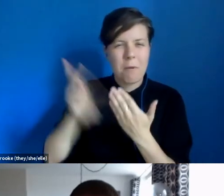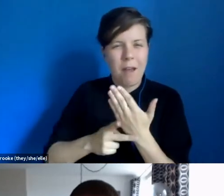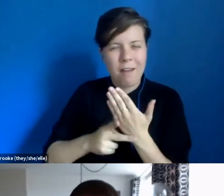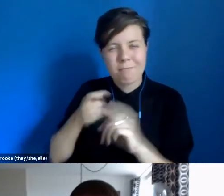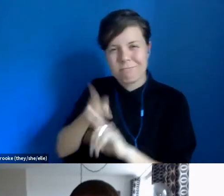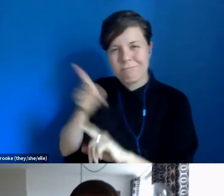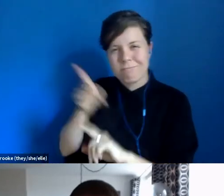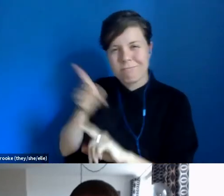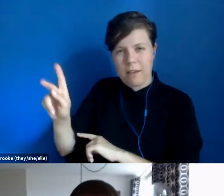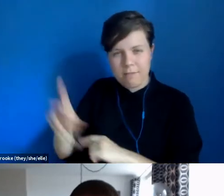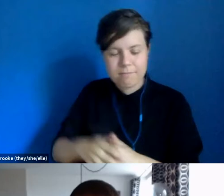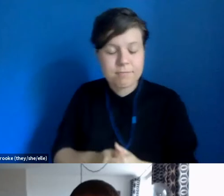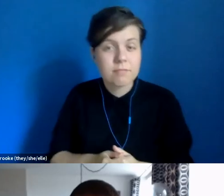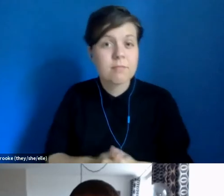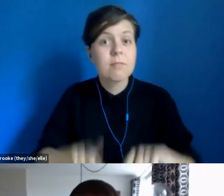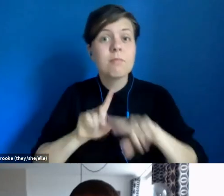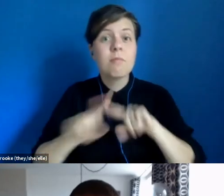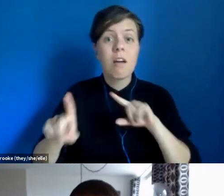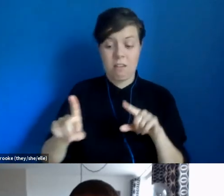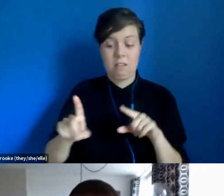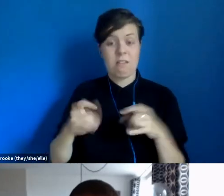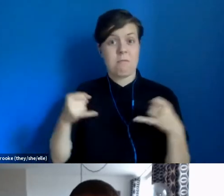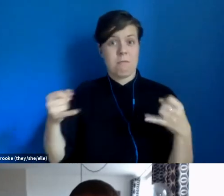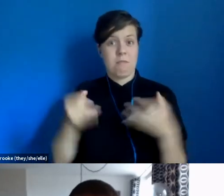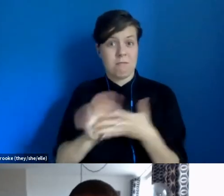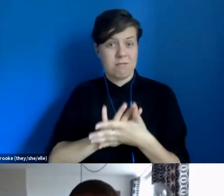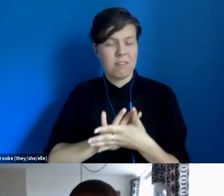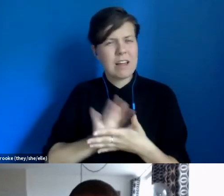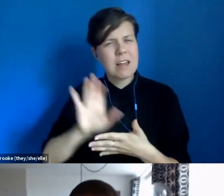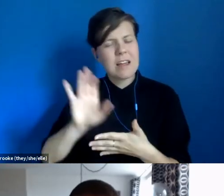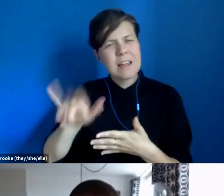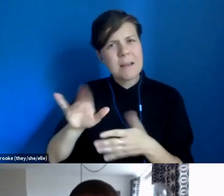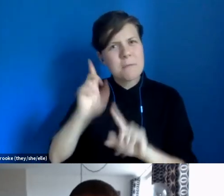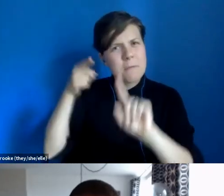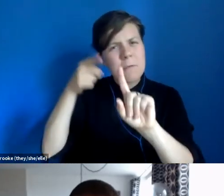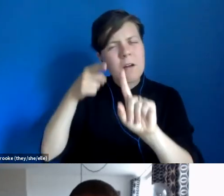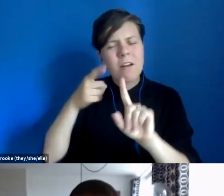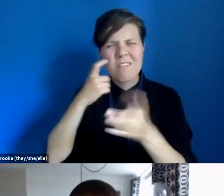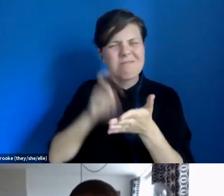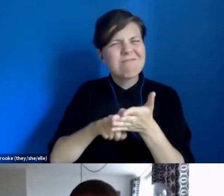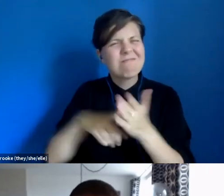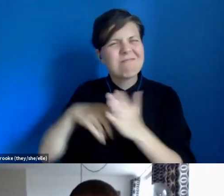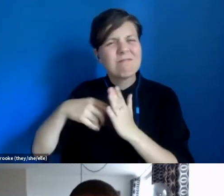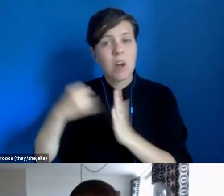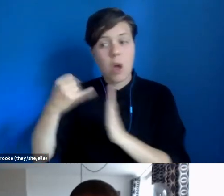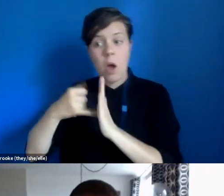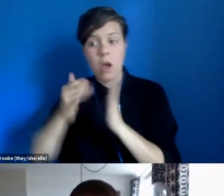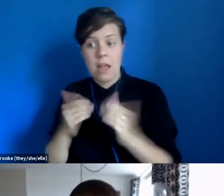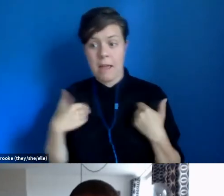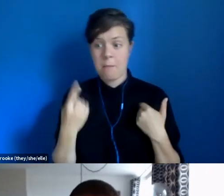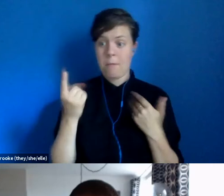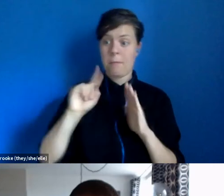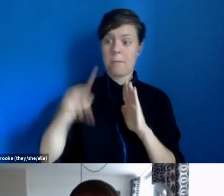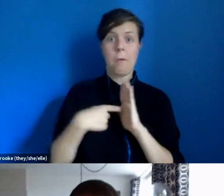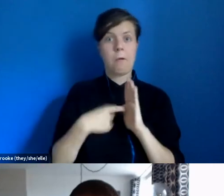represents an approach that we wanted to explore, kind of finding ways to recognize that artists don't just occupy one role or one